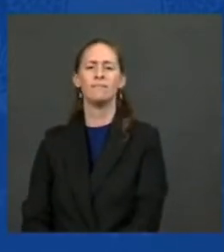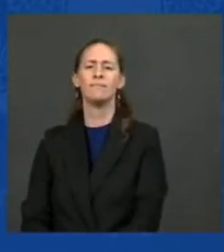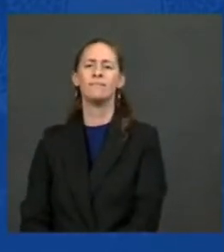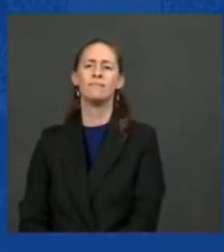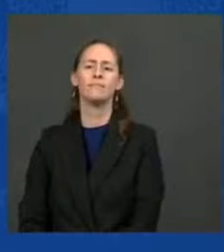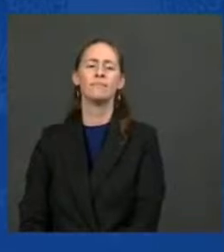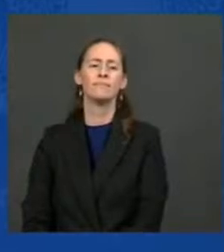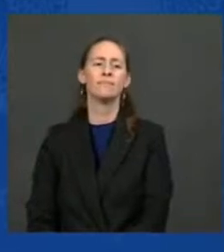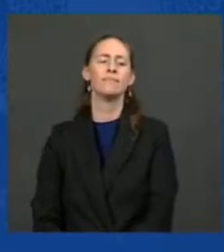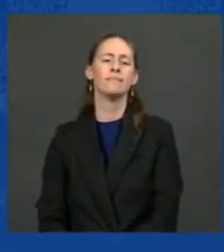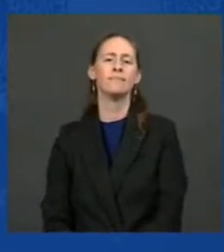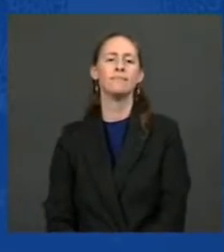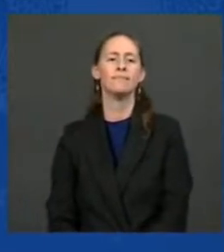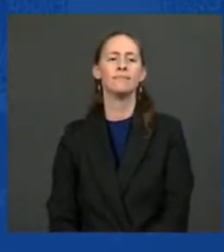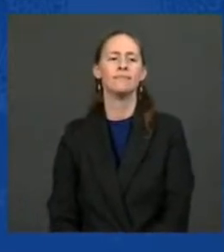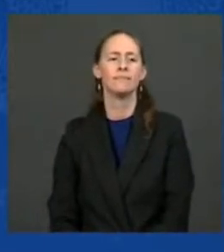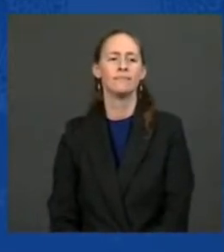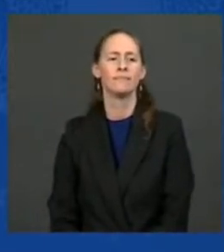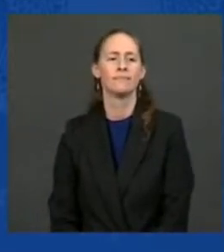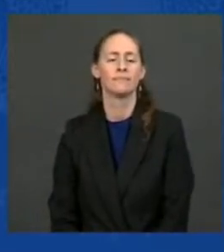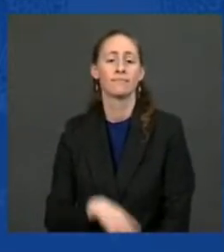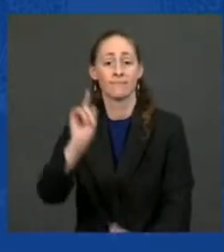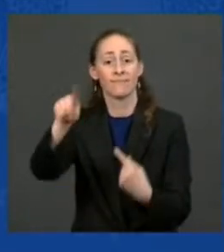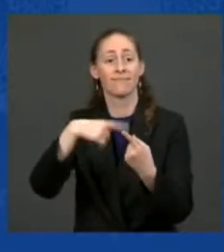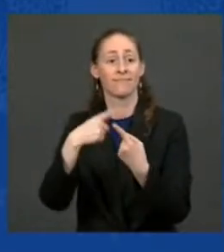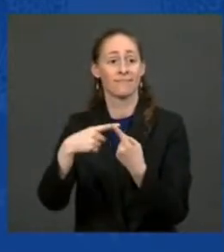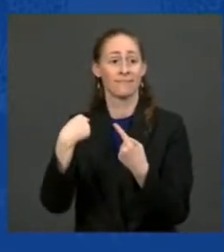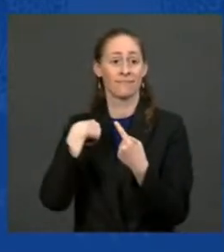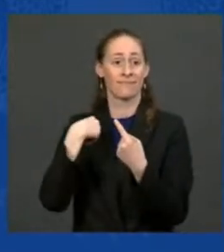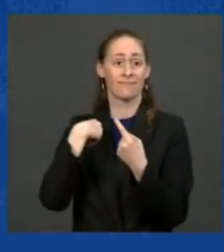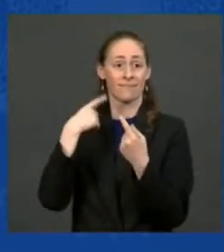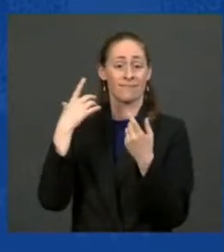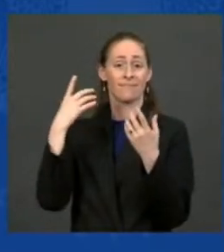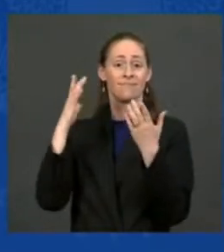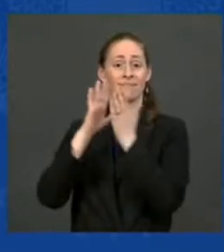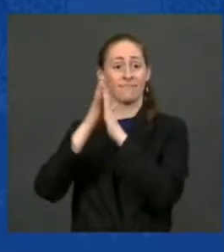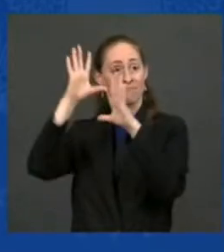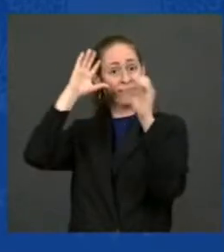First 10 minutes out of his office, I ended the Muslim ban,